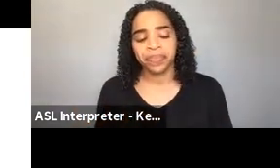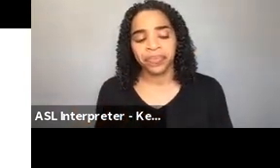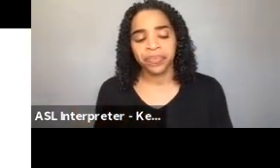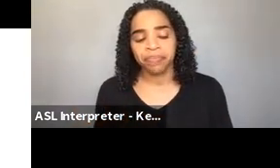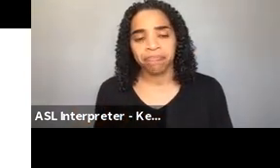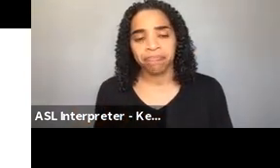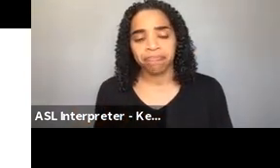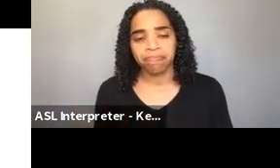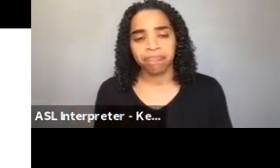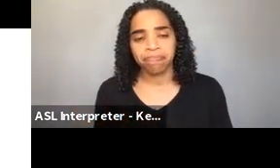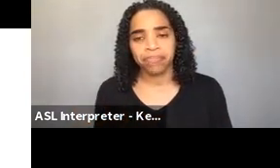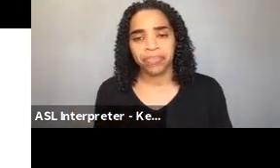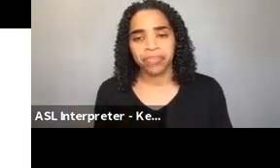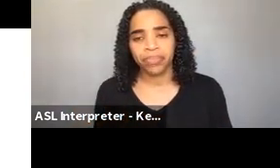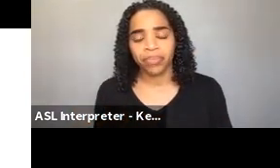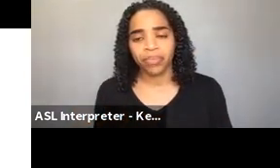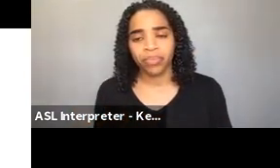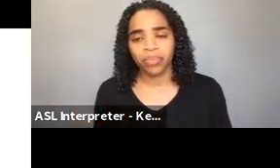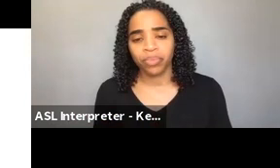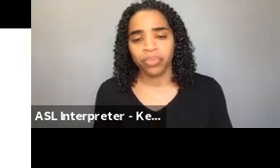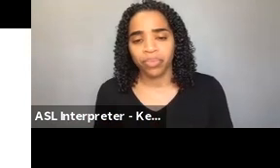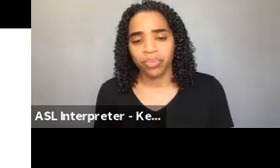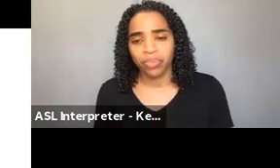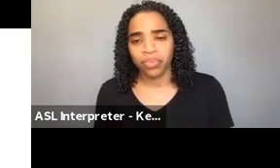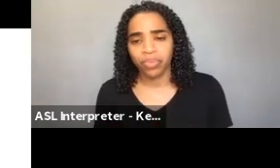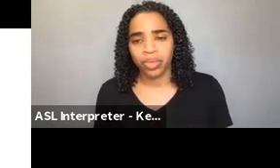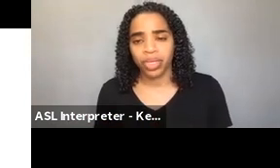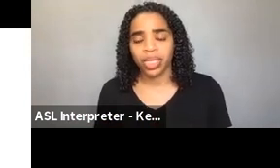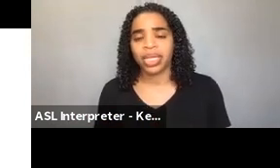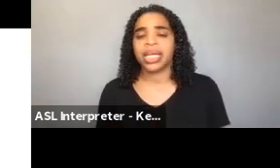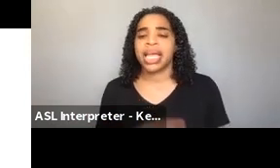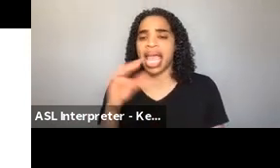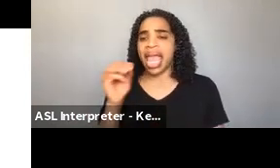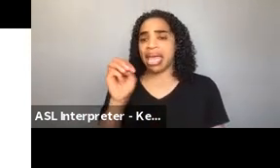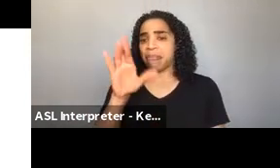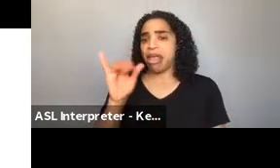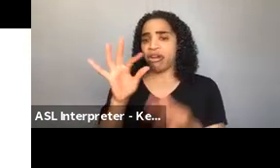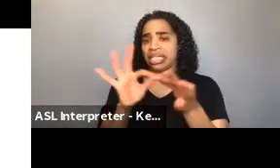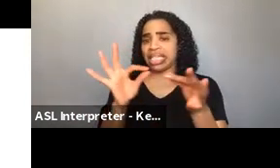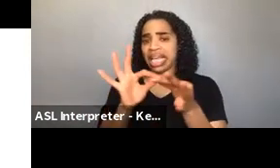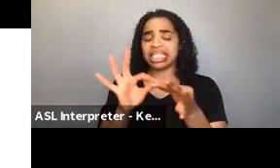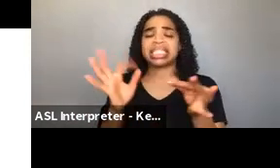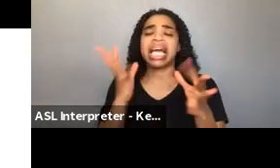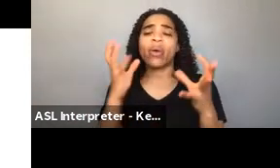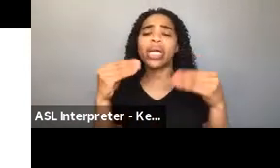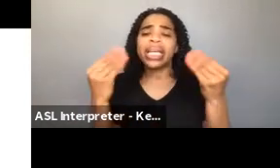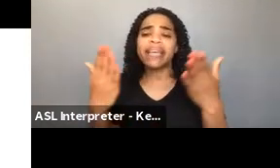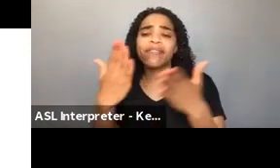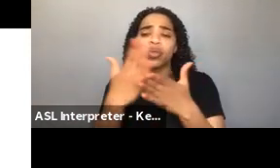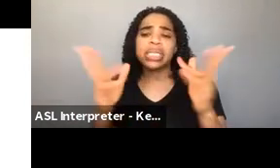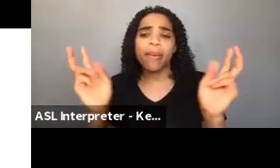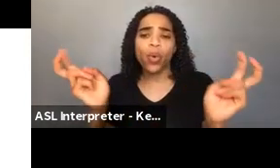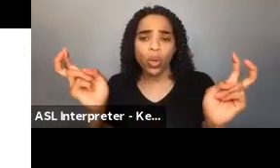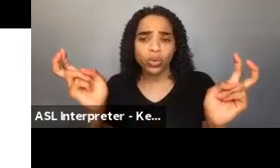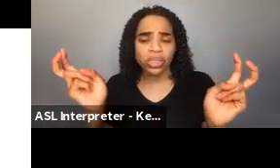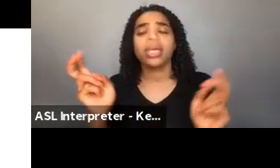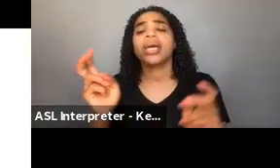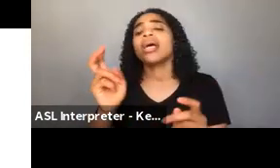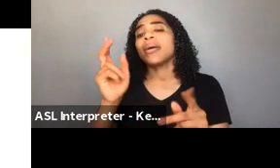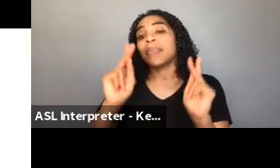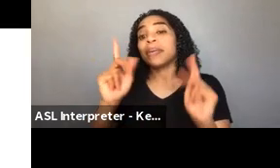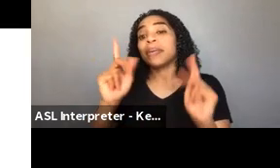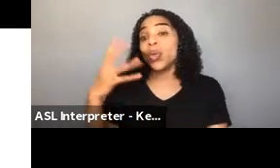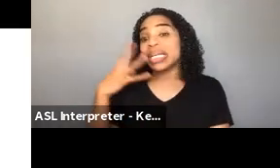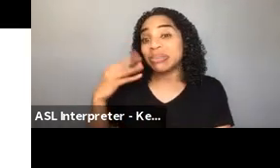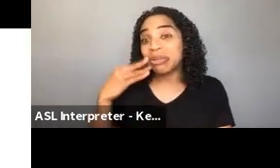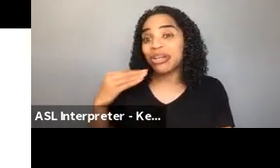to, since we've got just a little bit of time, I'd like to just give you some quotes from folks that have used ADRC services,